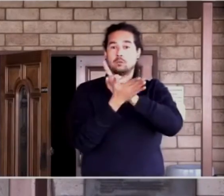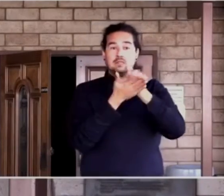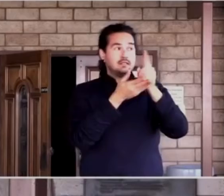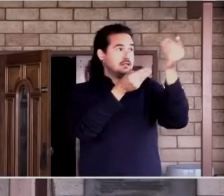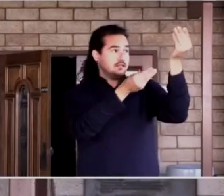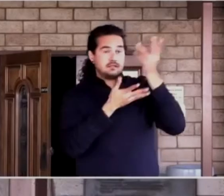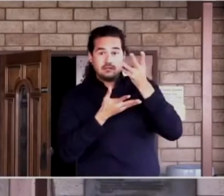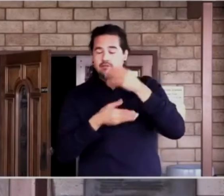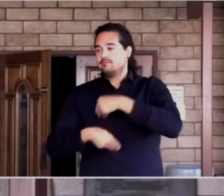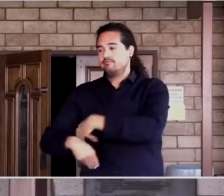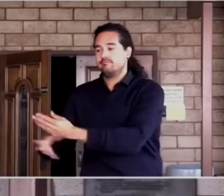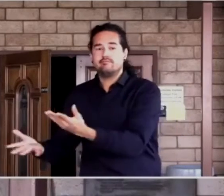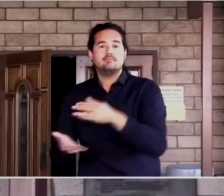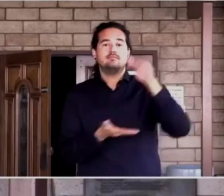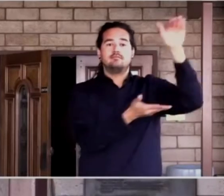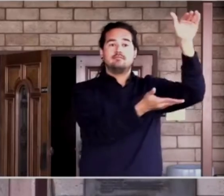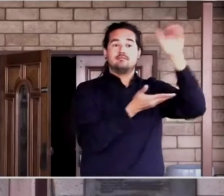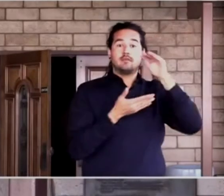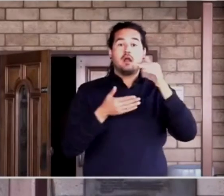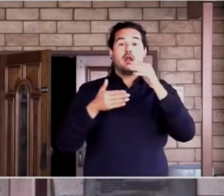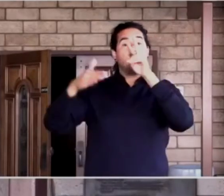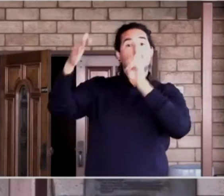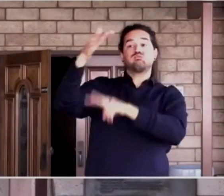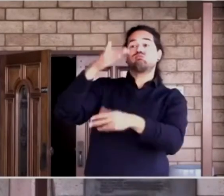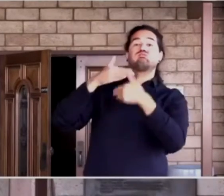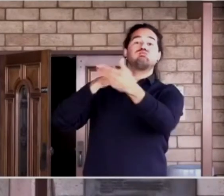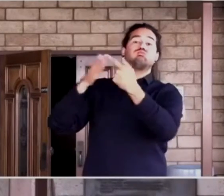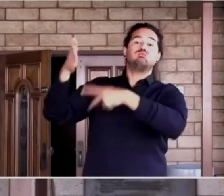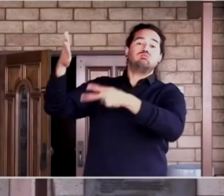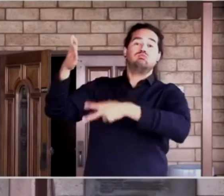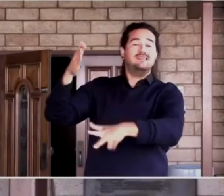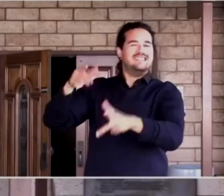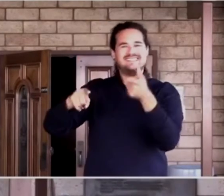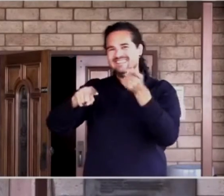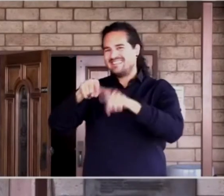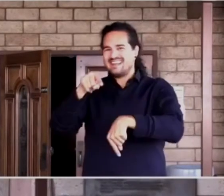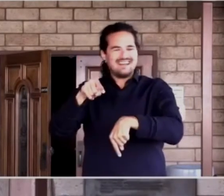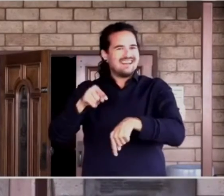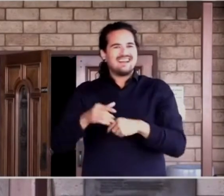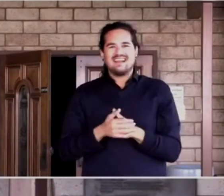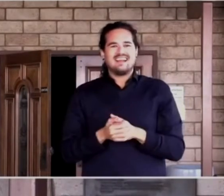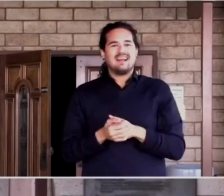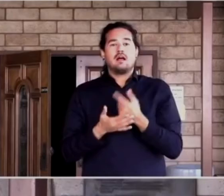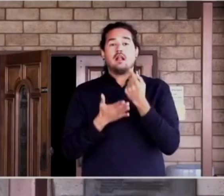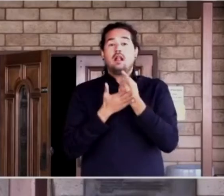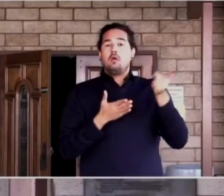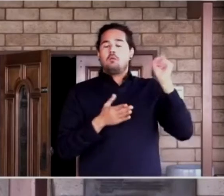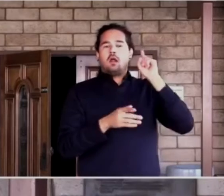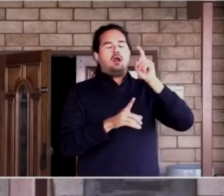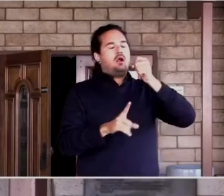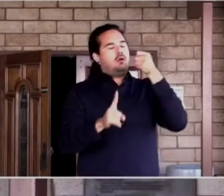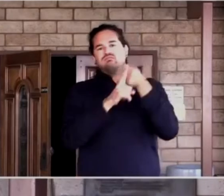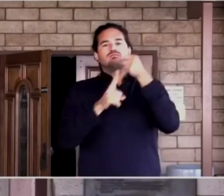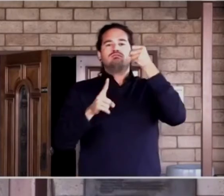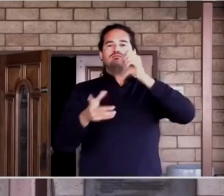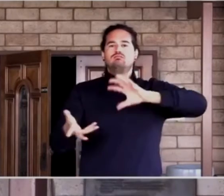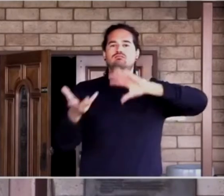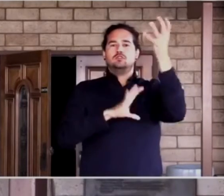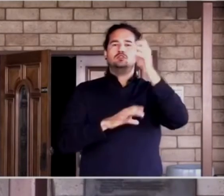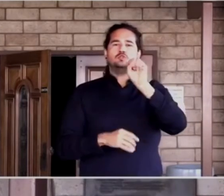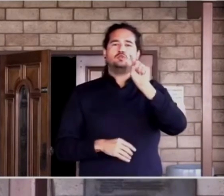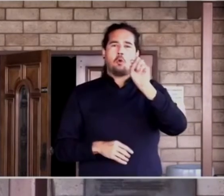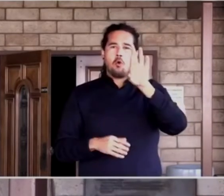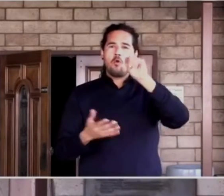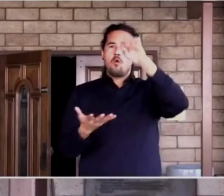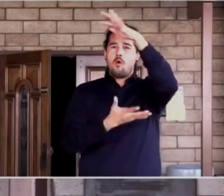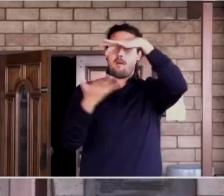was complicated further by the severe weather across the United States, impacting supply chain delivery.